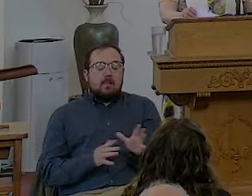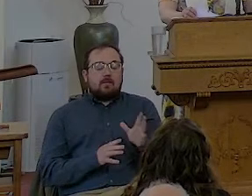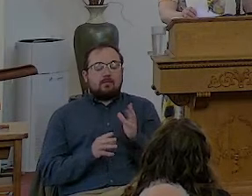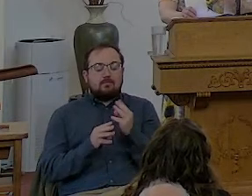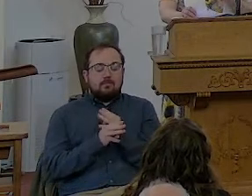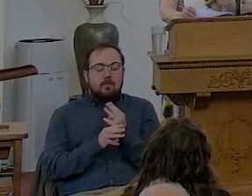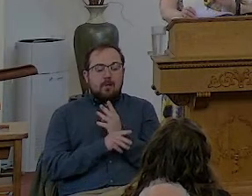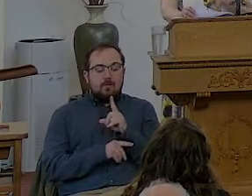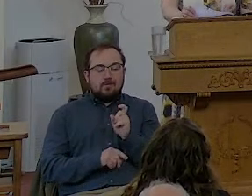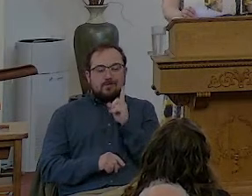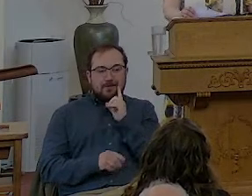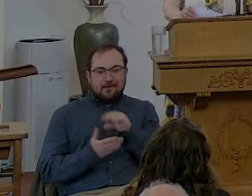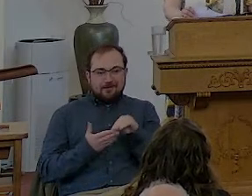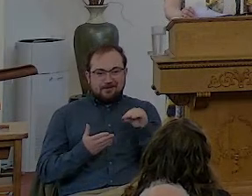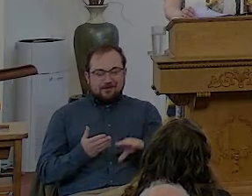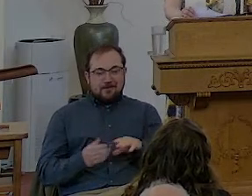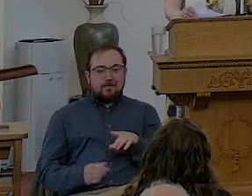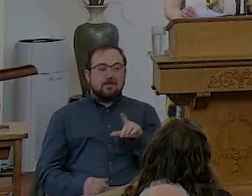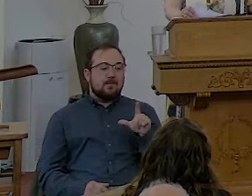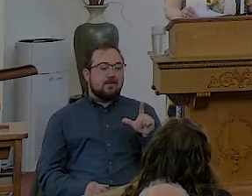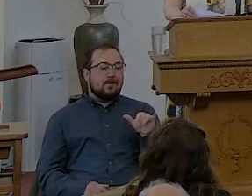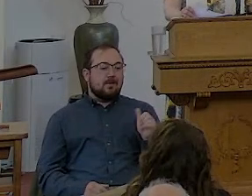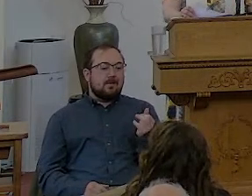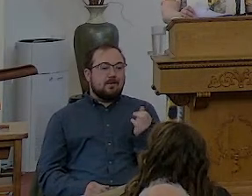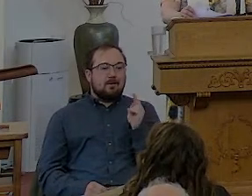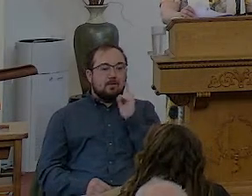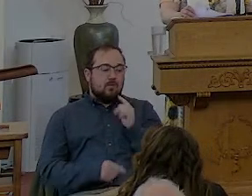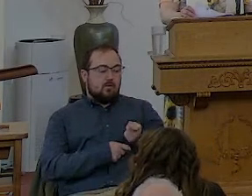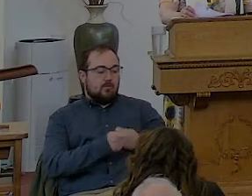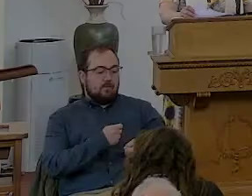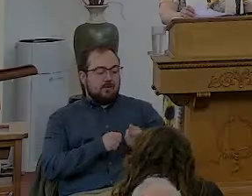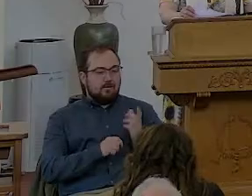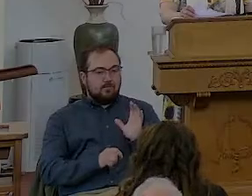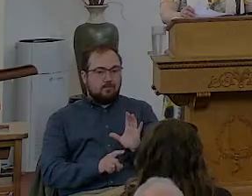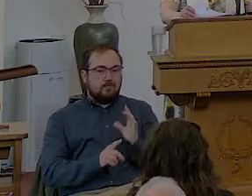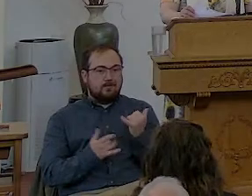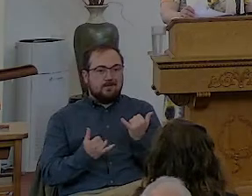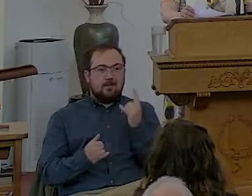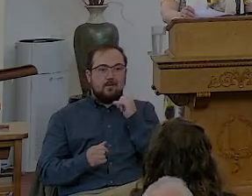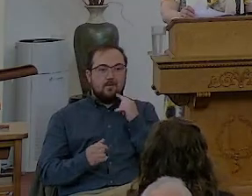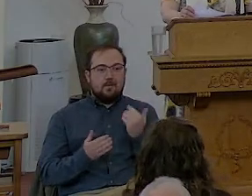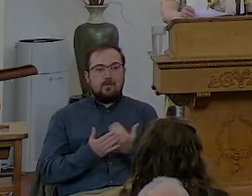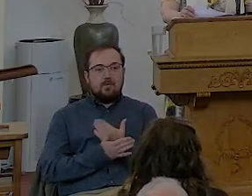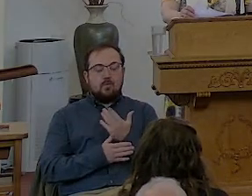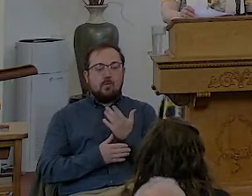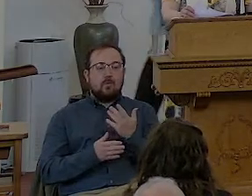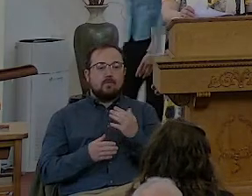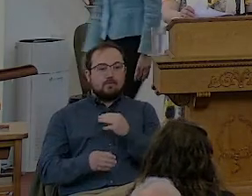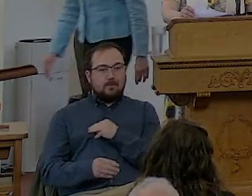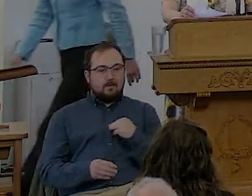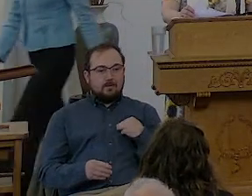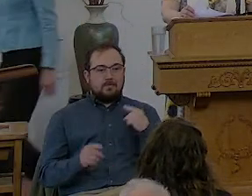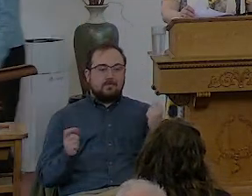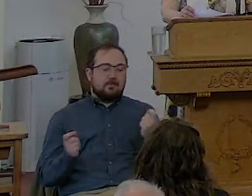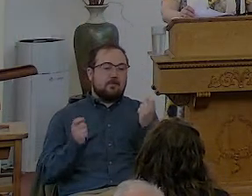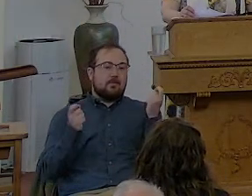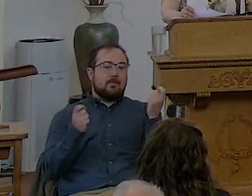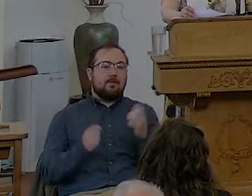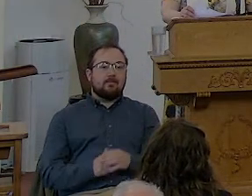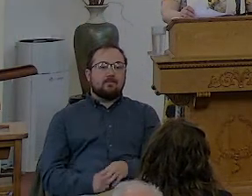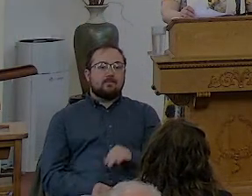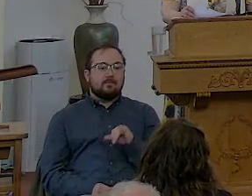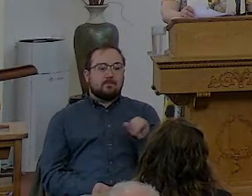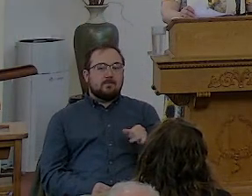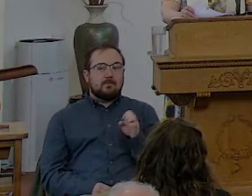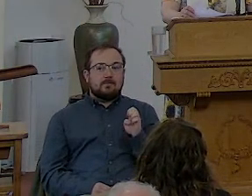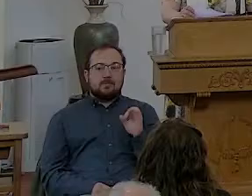students, and so Lynn Cardiff is going to be with us today from membership to help us with the new membership ceremony. Jeff